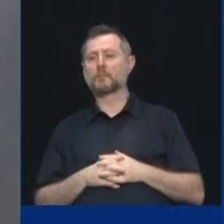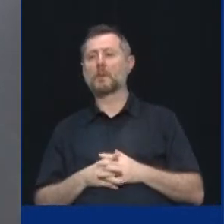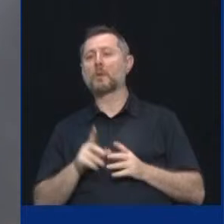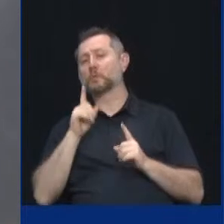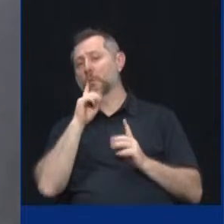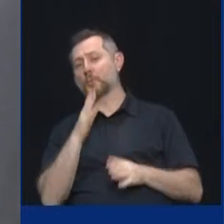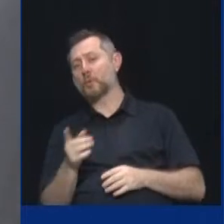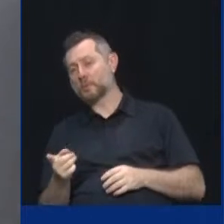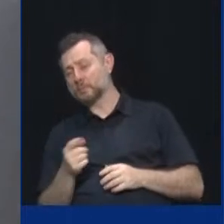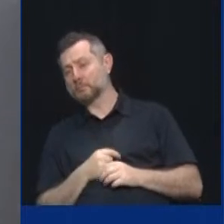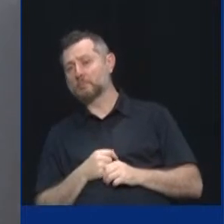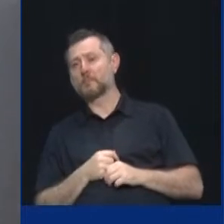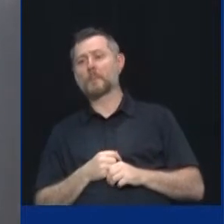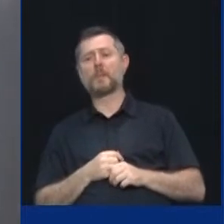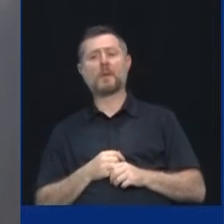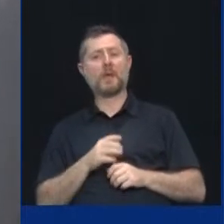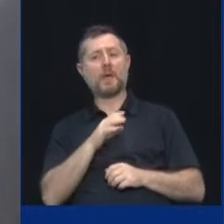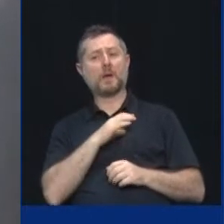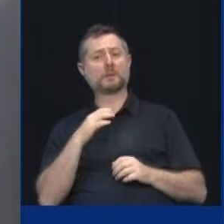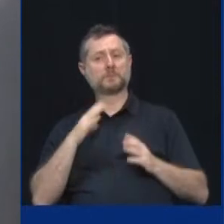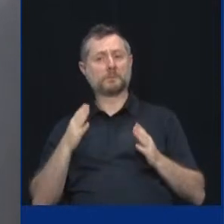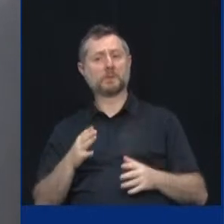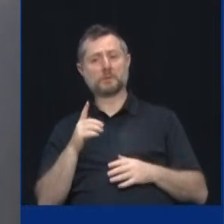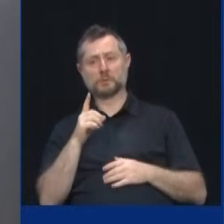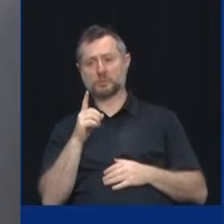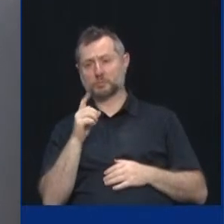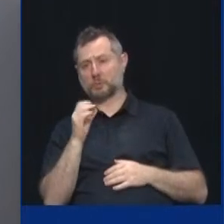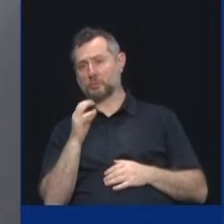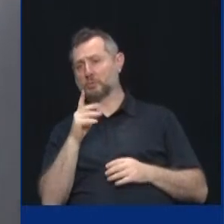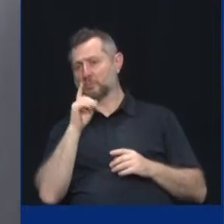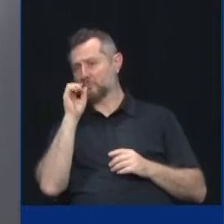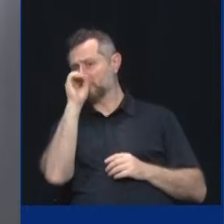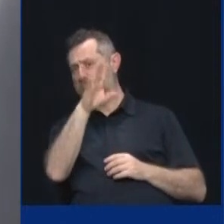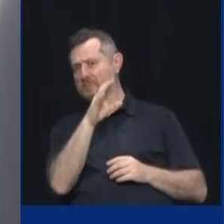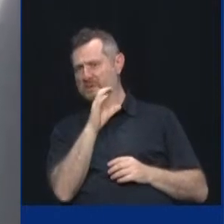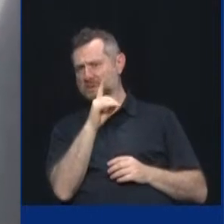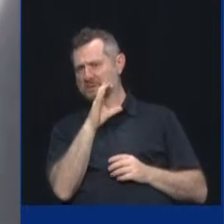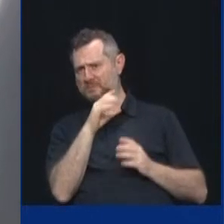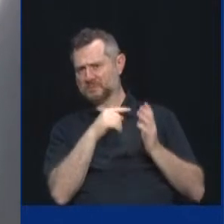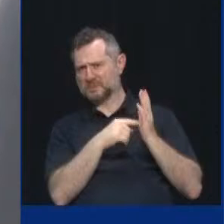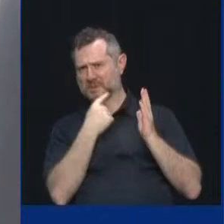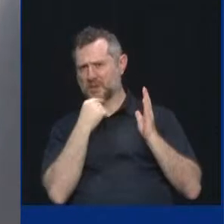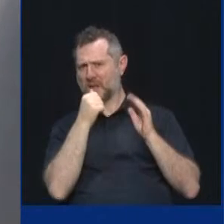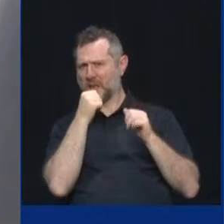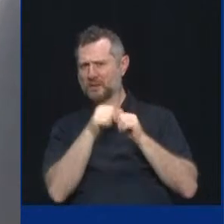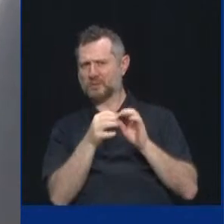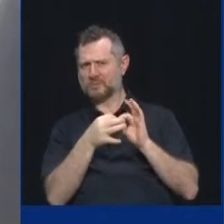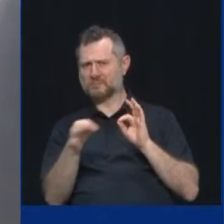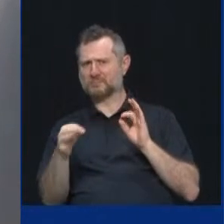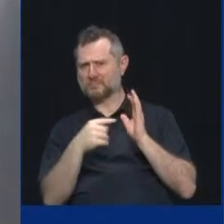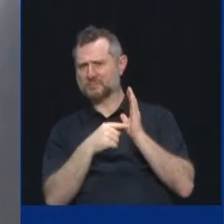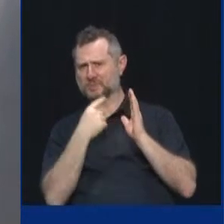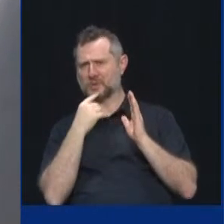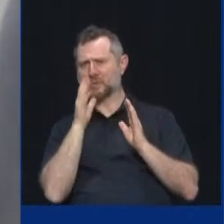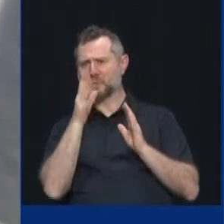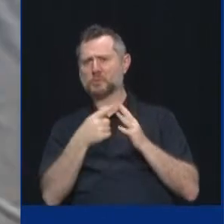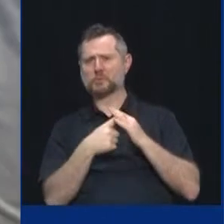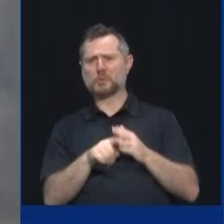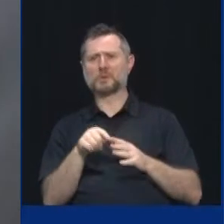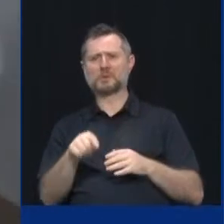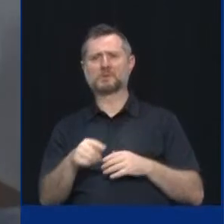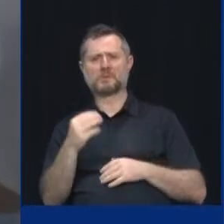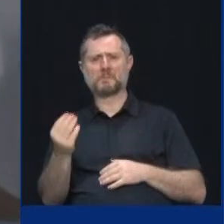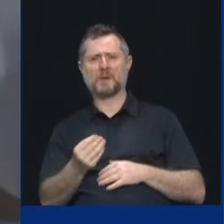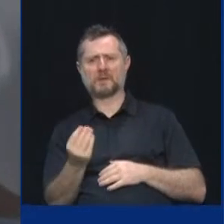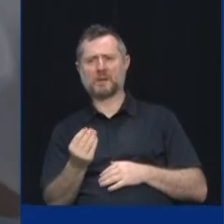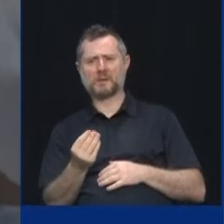released Commissioner Zucker's letter to the CDC, and that letter itself said that the guidance was going to be effective Monday, and that if